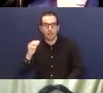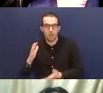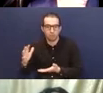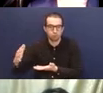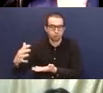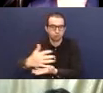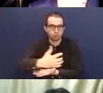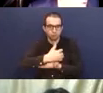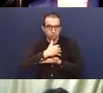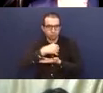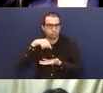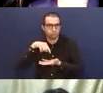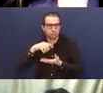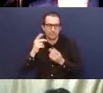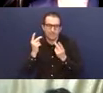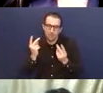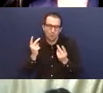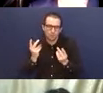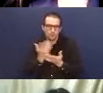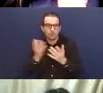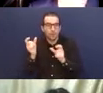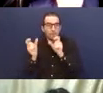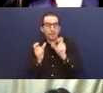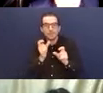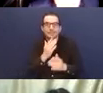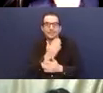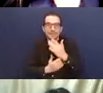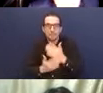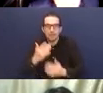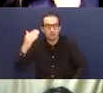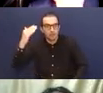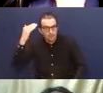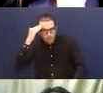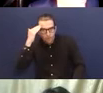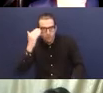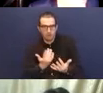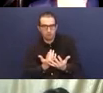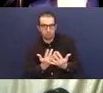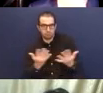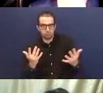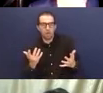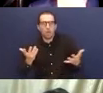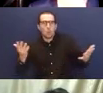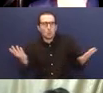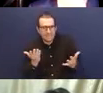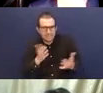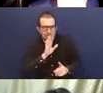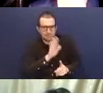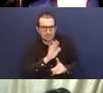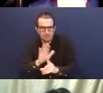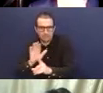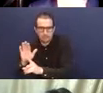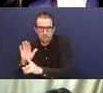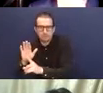saying the journey starts with the need for data so that it can be used for evidence-based